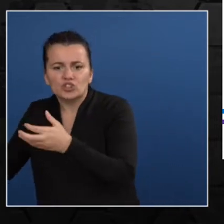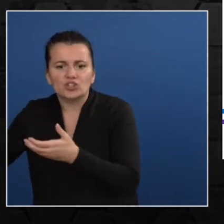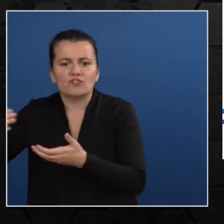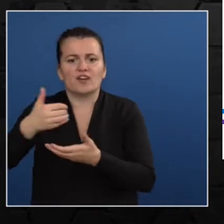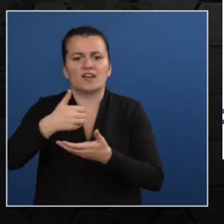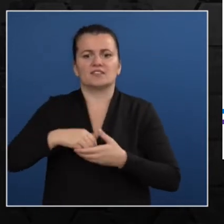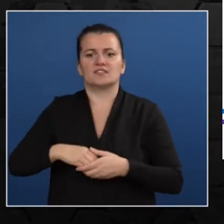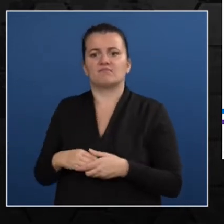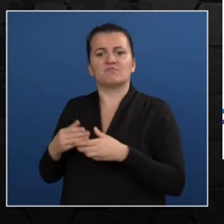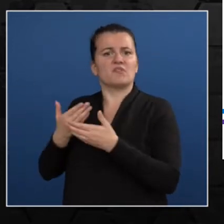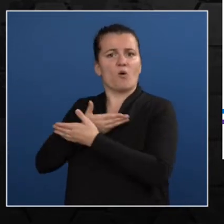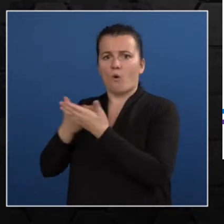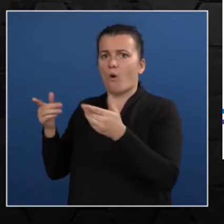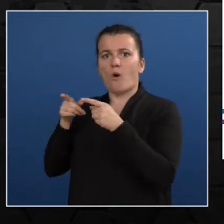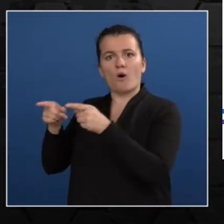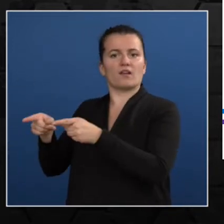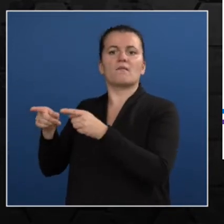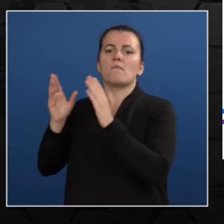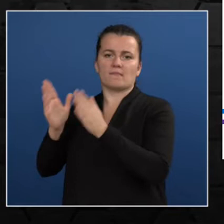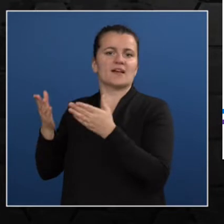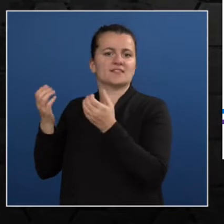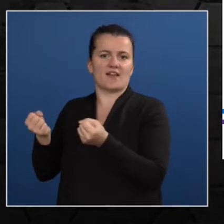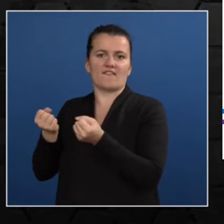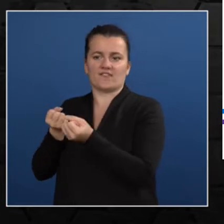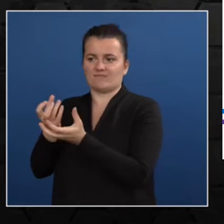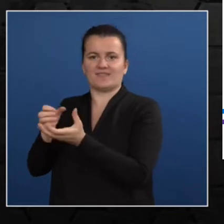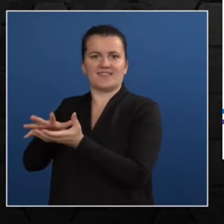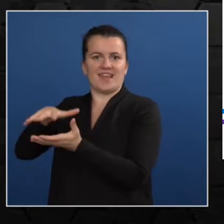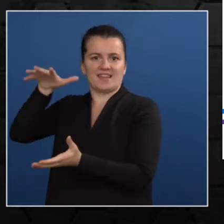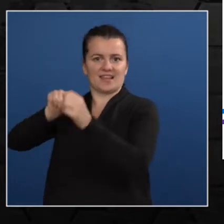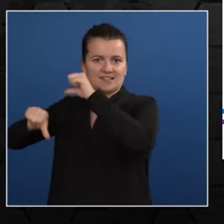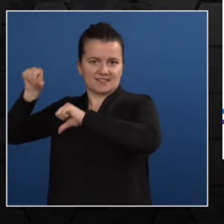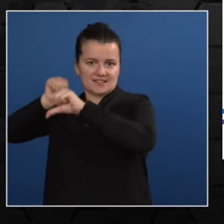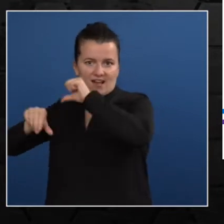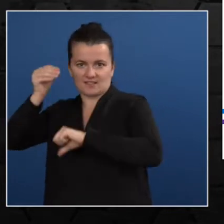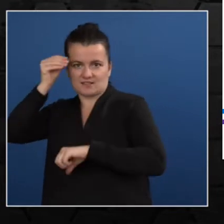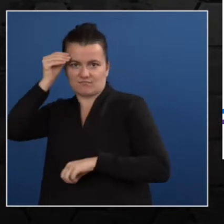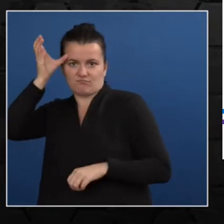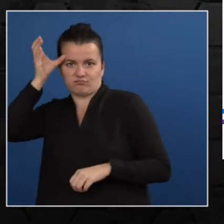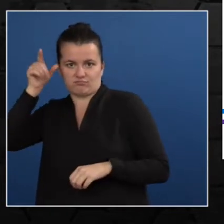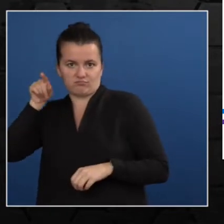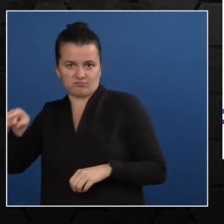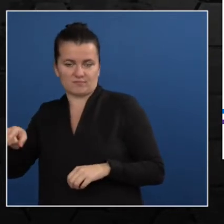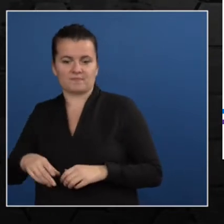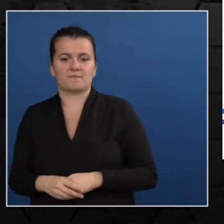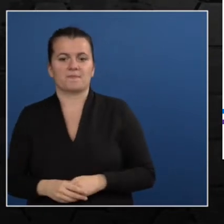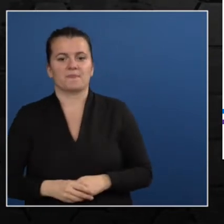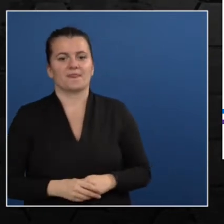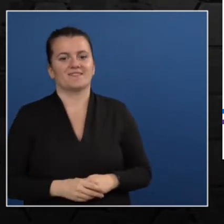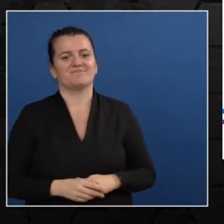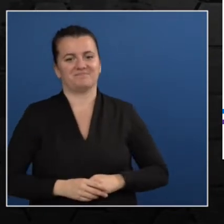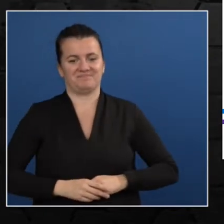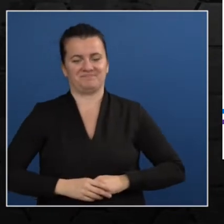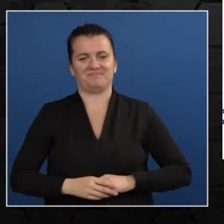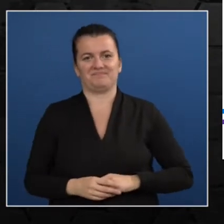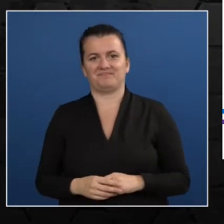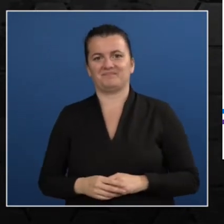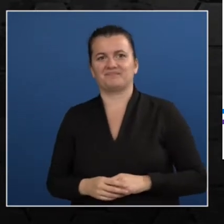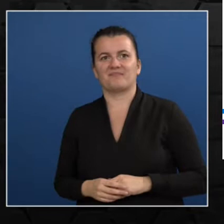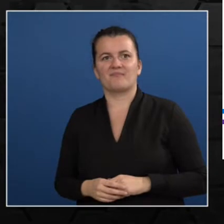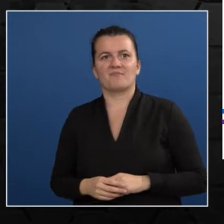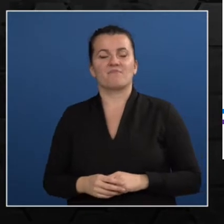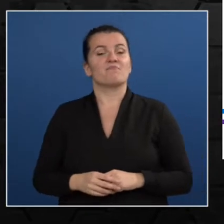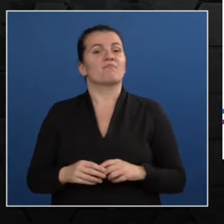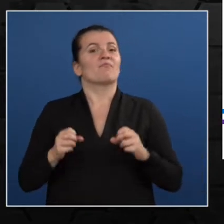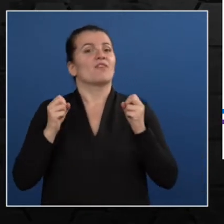and data science as well. That's the reason it's here. Okay, so moving forward, uh, we have three